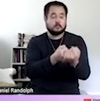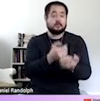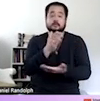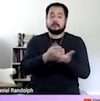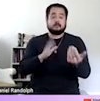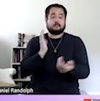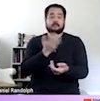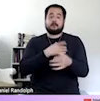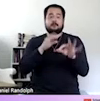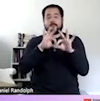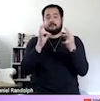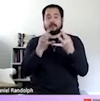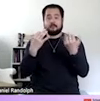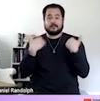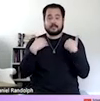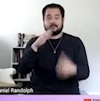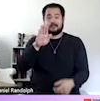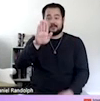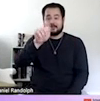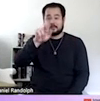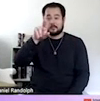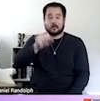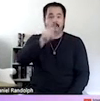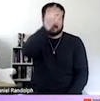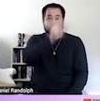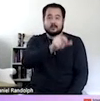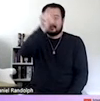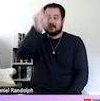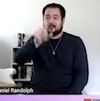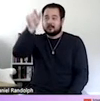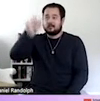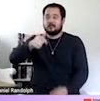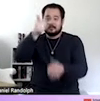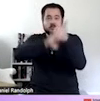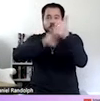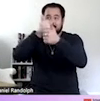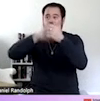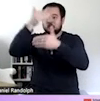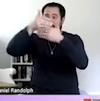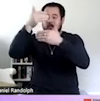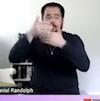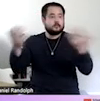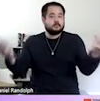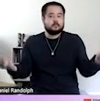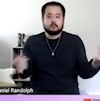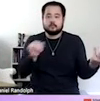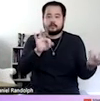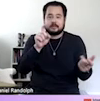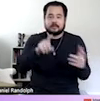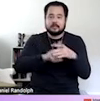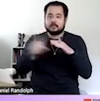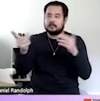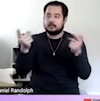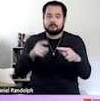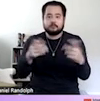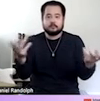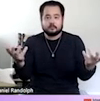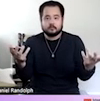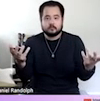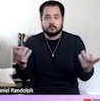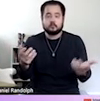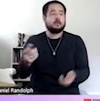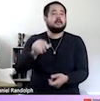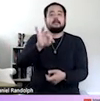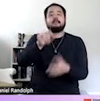is your evacuation plan going to be? What's your family meeting plan? These are things, you pick a tree on your street, and there's been so much that I've learned from